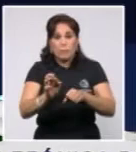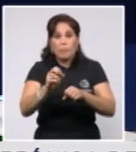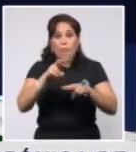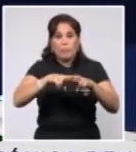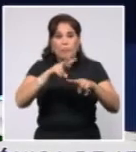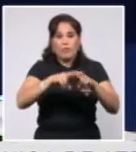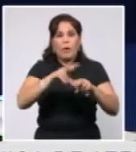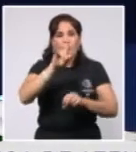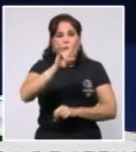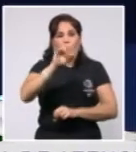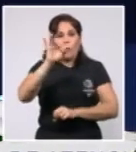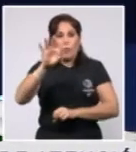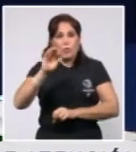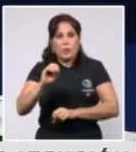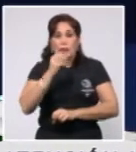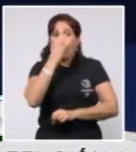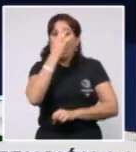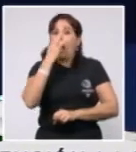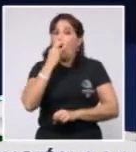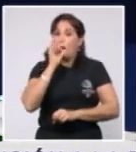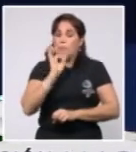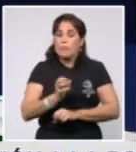381 in Santiago de Cubas,